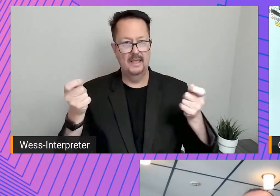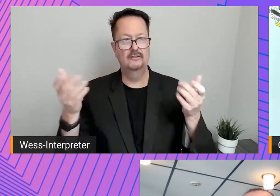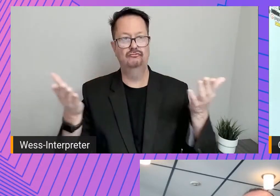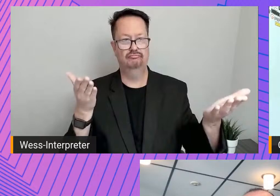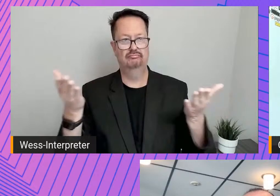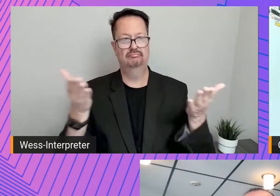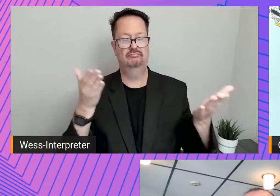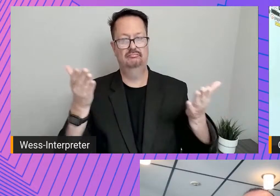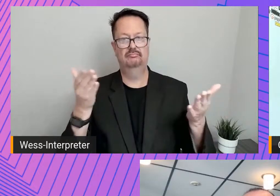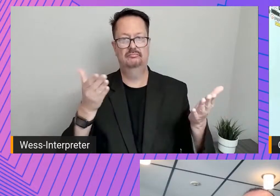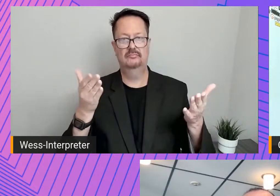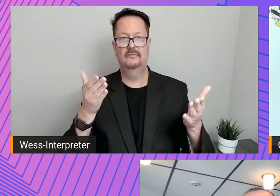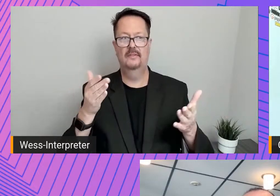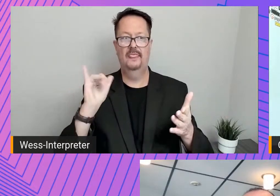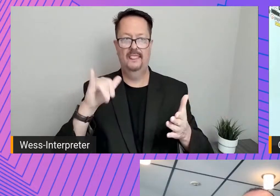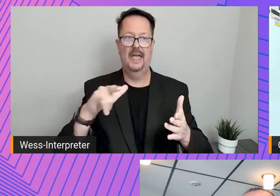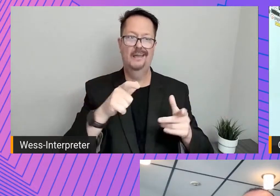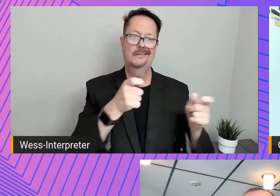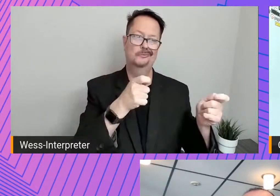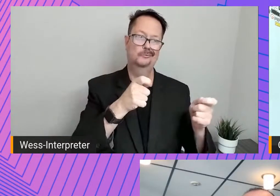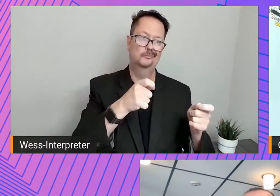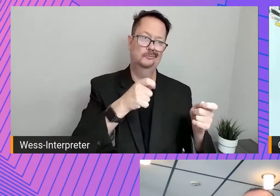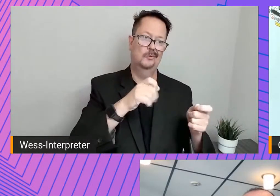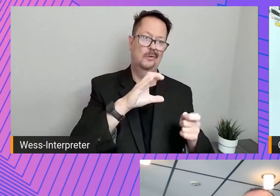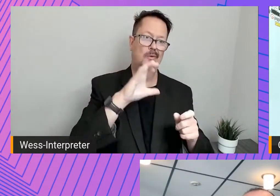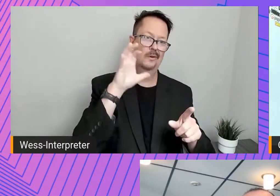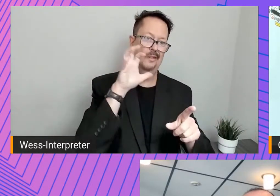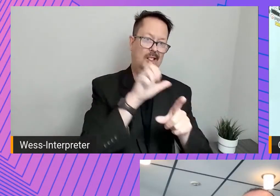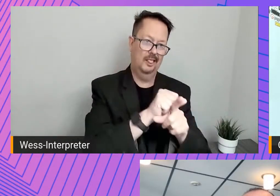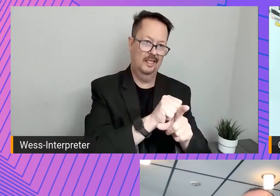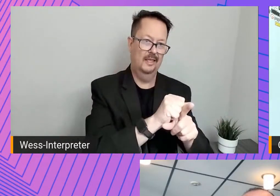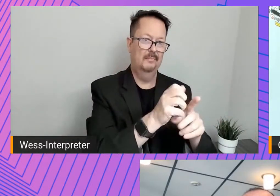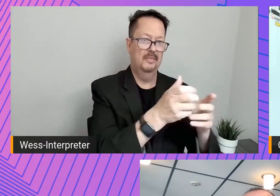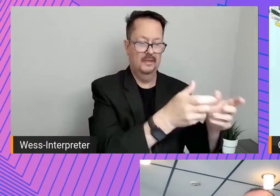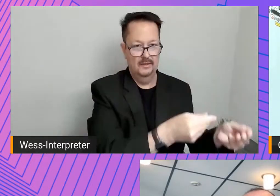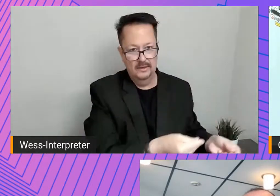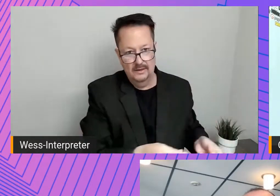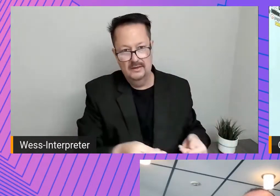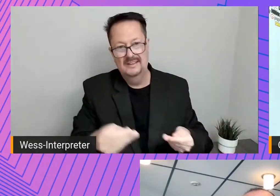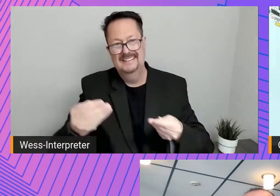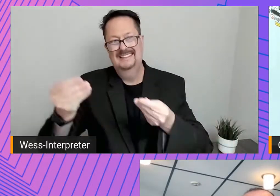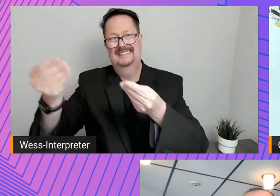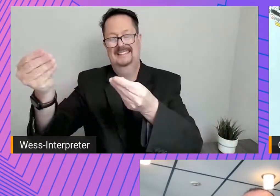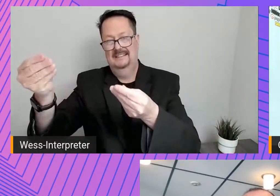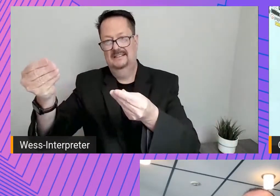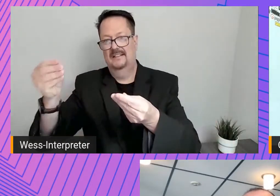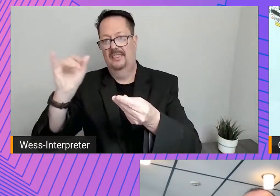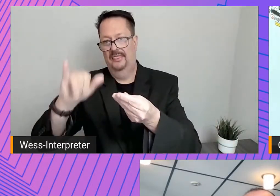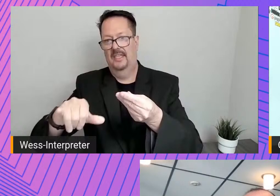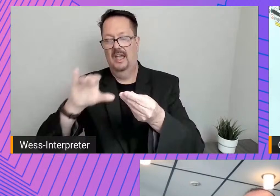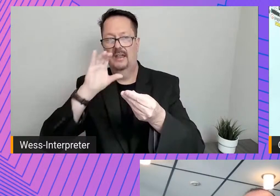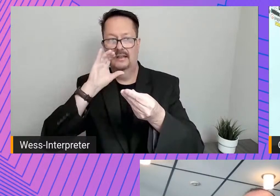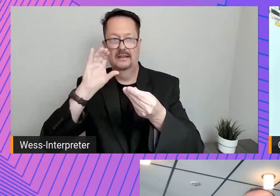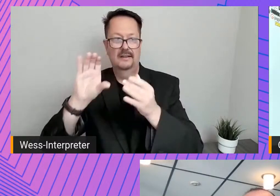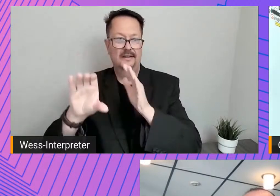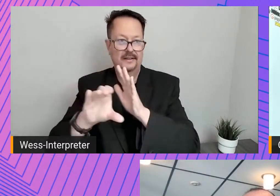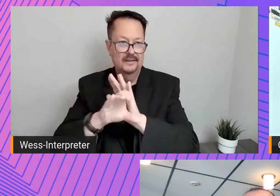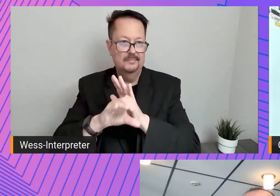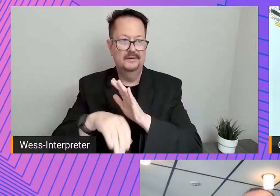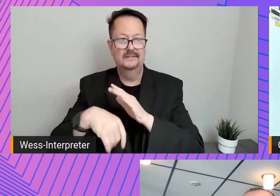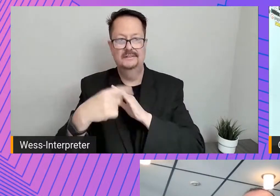that control plane for running that image that you created locally, running that image in a